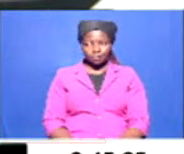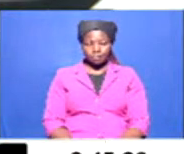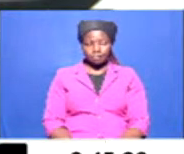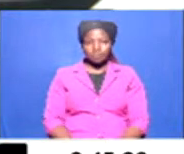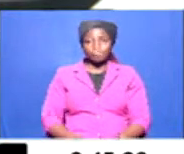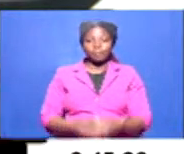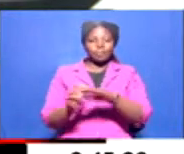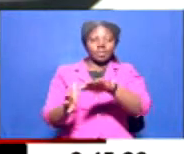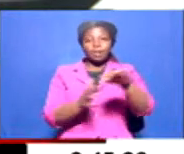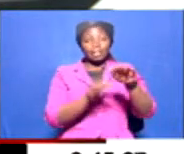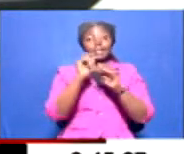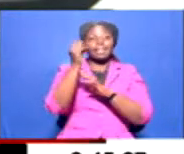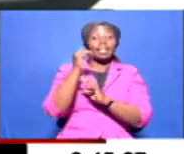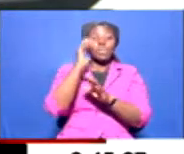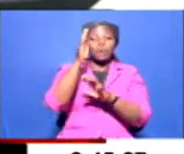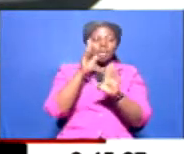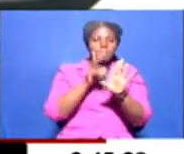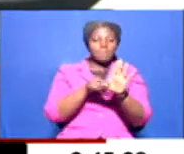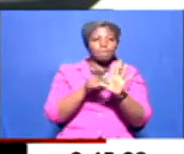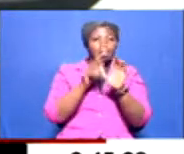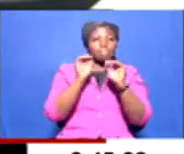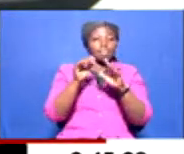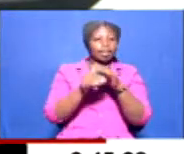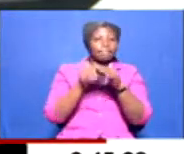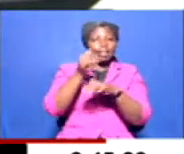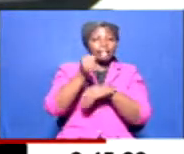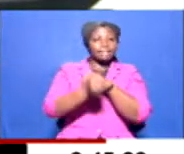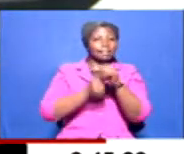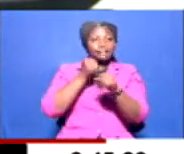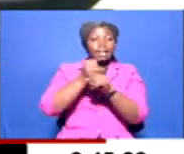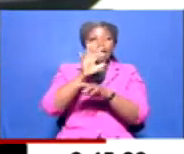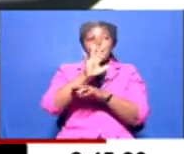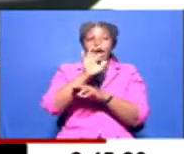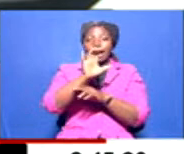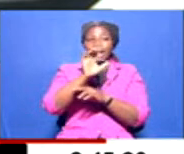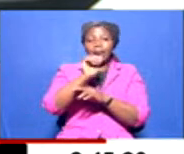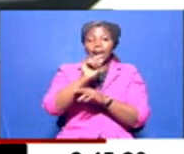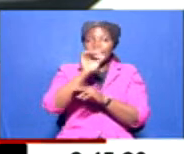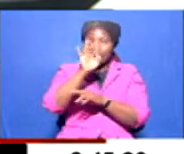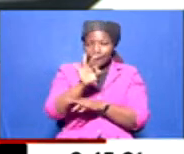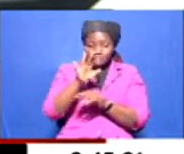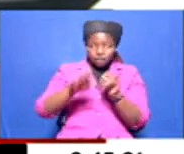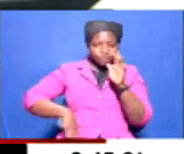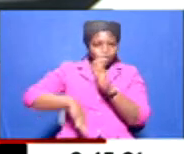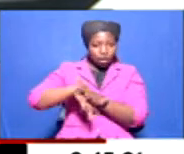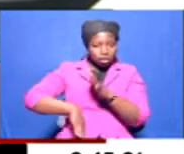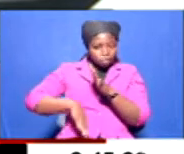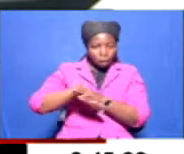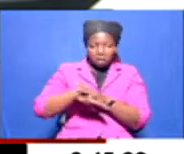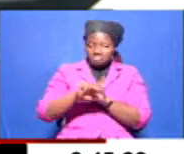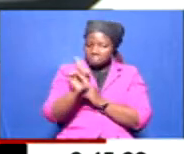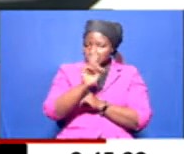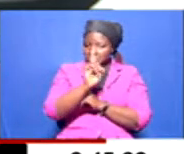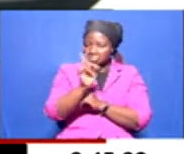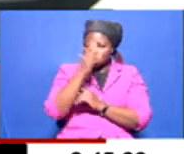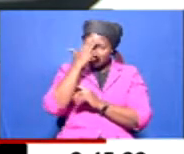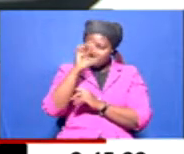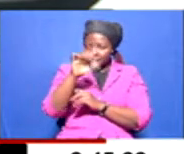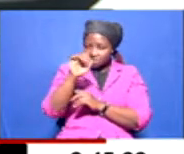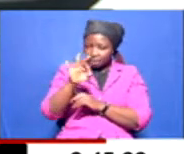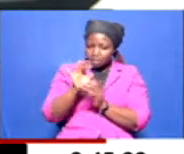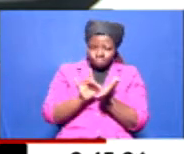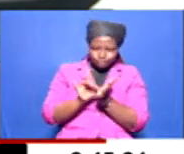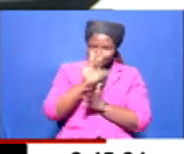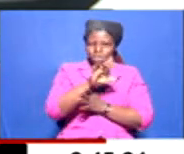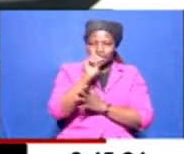Meanwhile, Kenya will not participate in next year's Africa Cup of Nations football extravaganza after CAF expelled it from